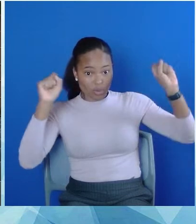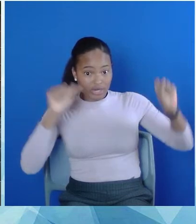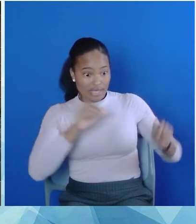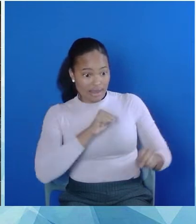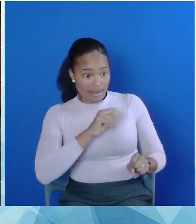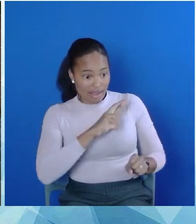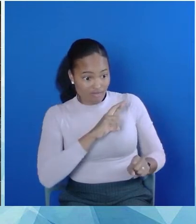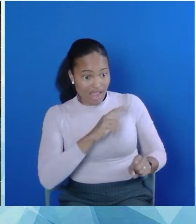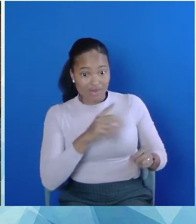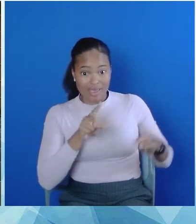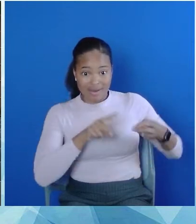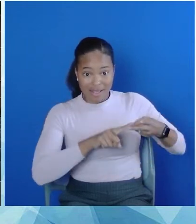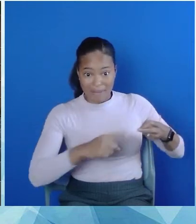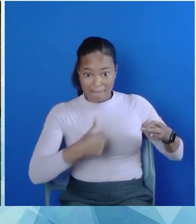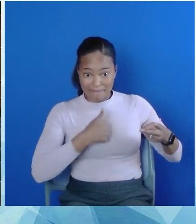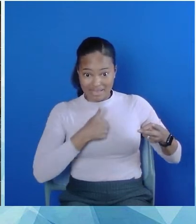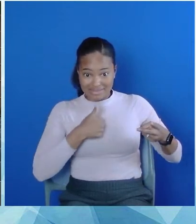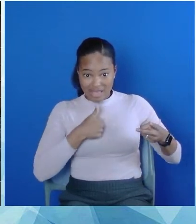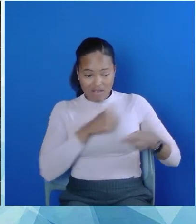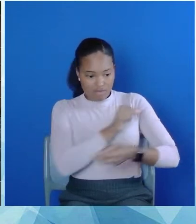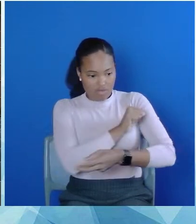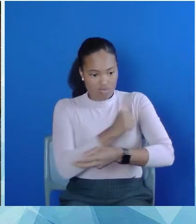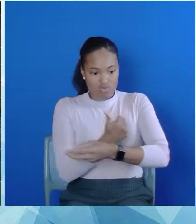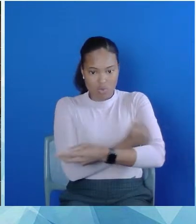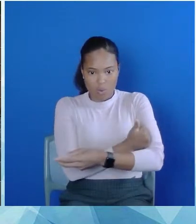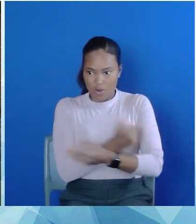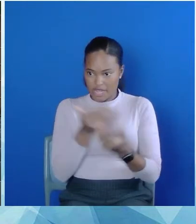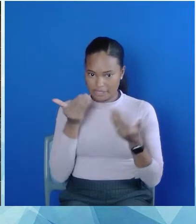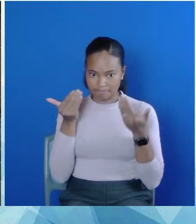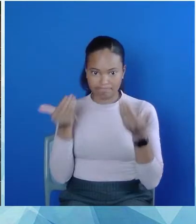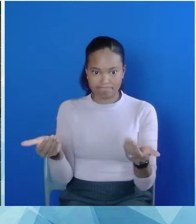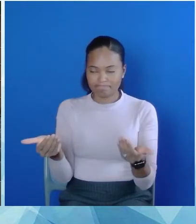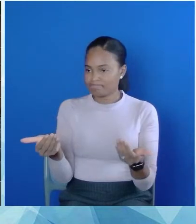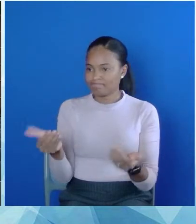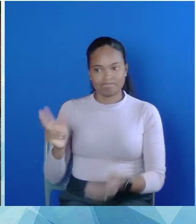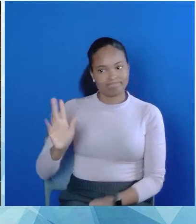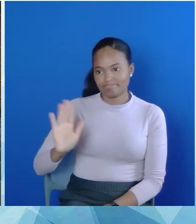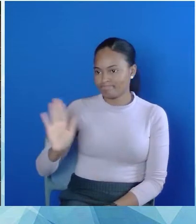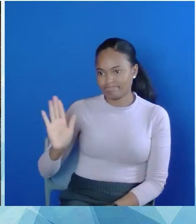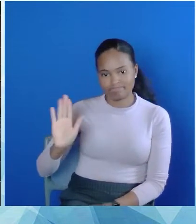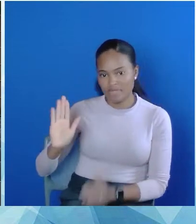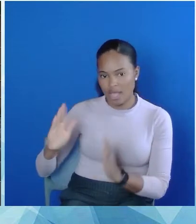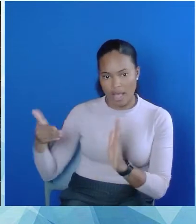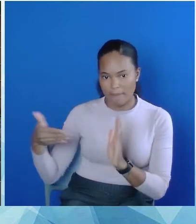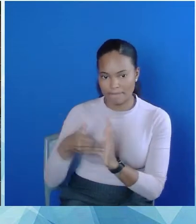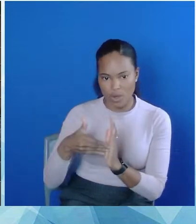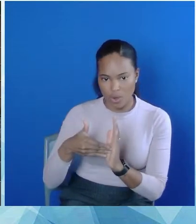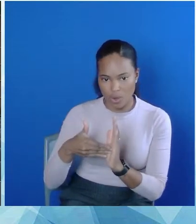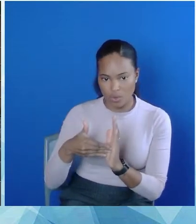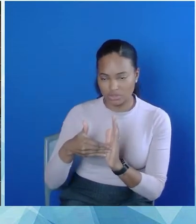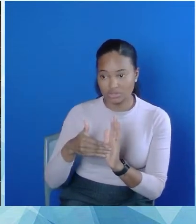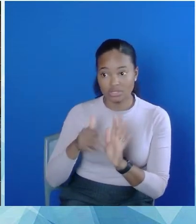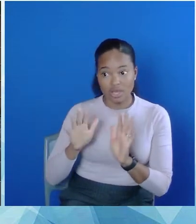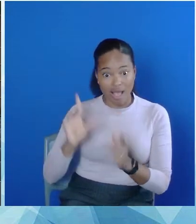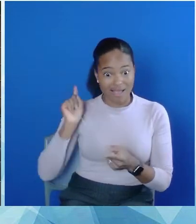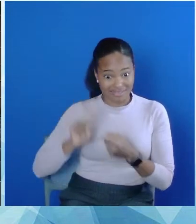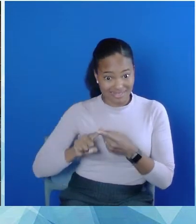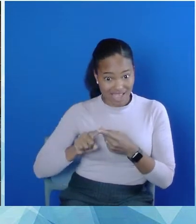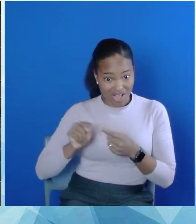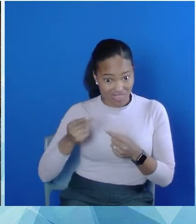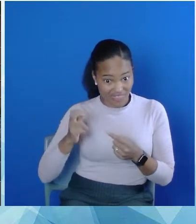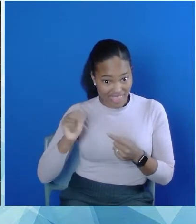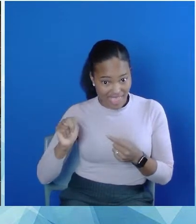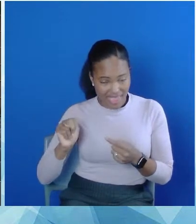myself the authority to go say, no, we're opposed, I have to